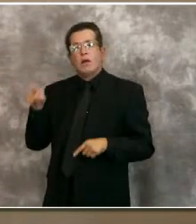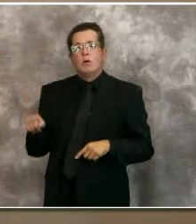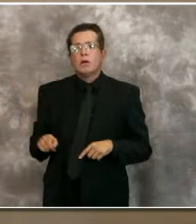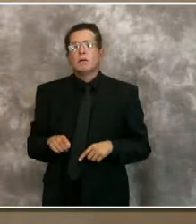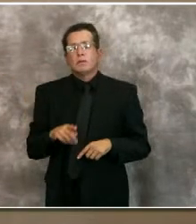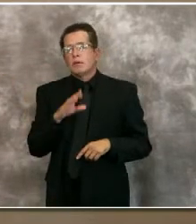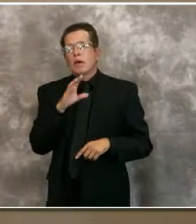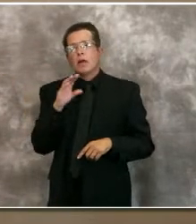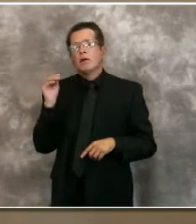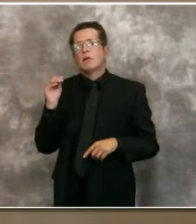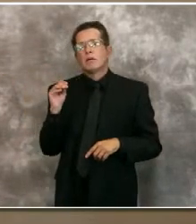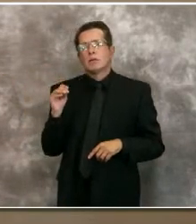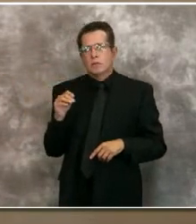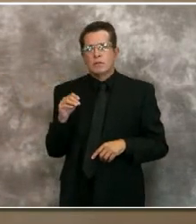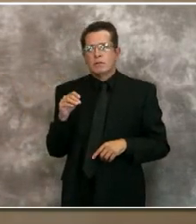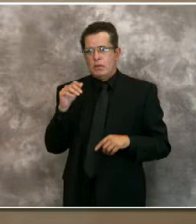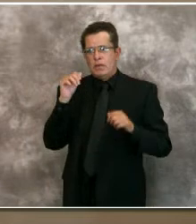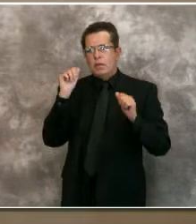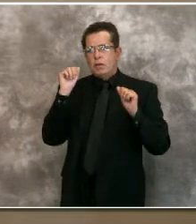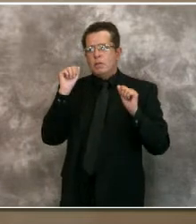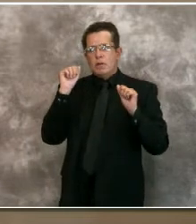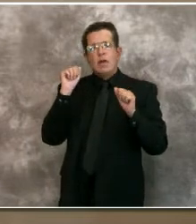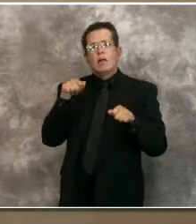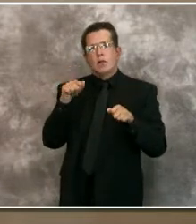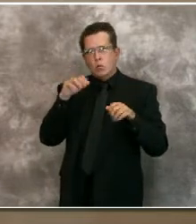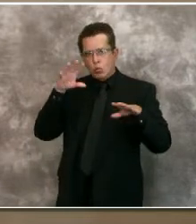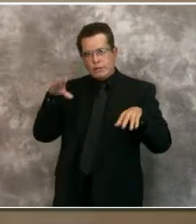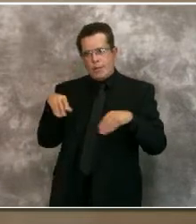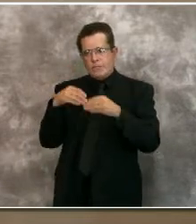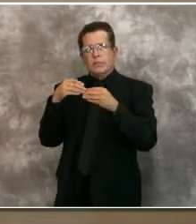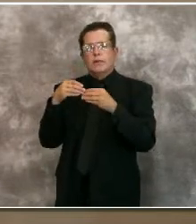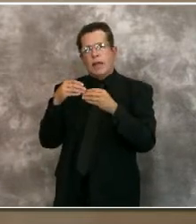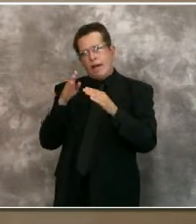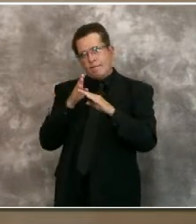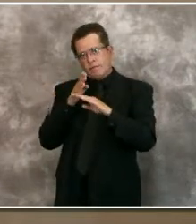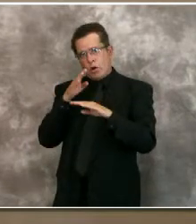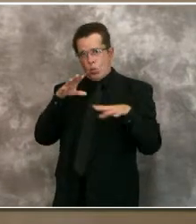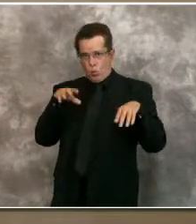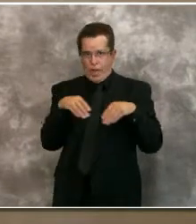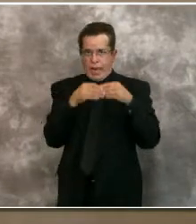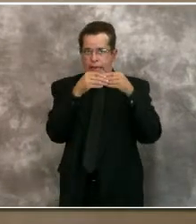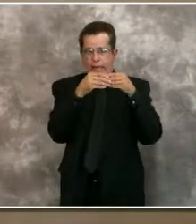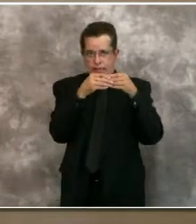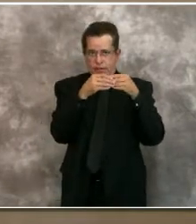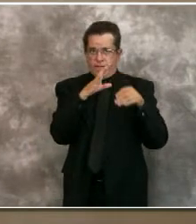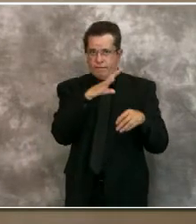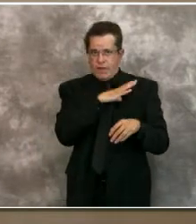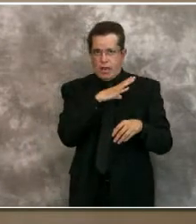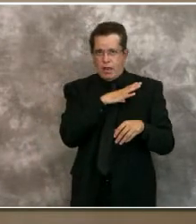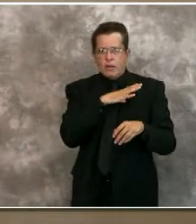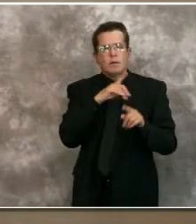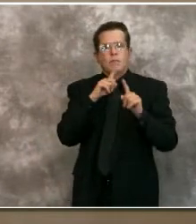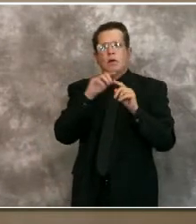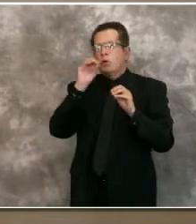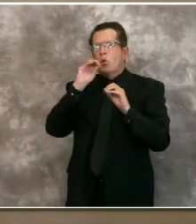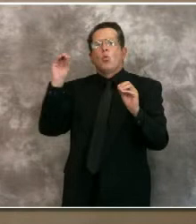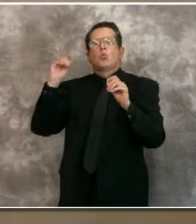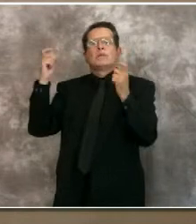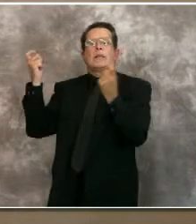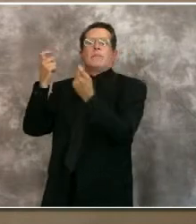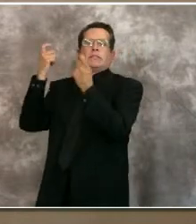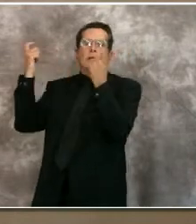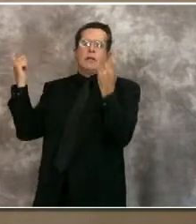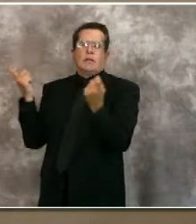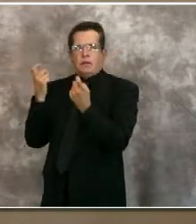prohibit receptions after the wedding. So weddings, but no specific receptions,